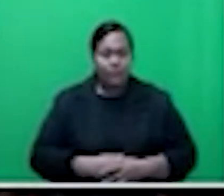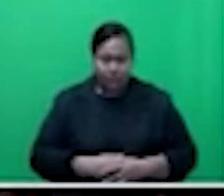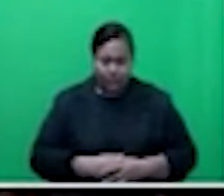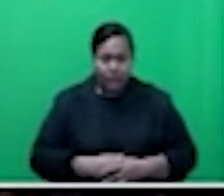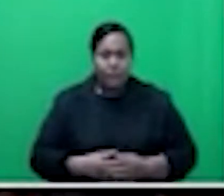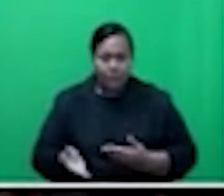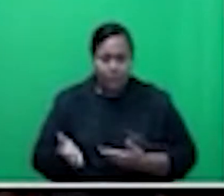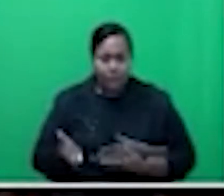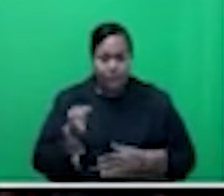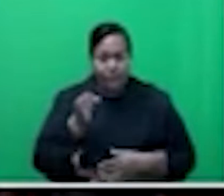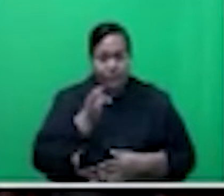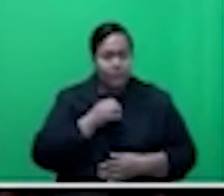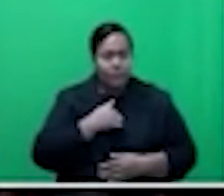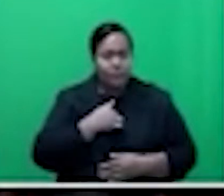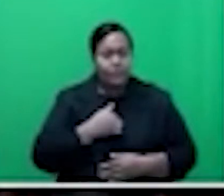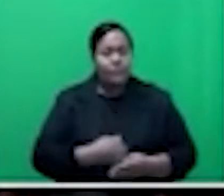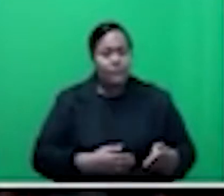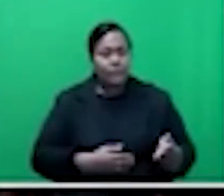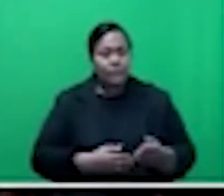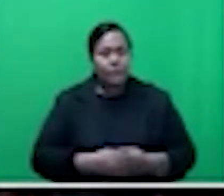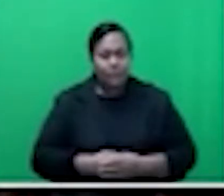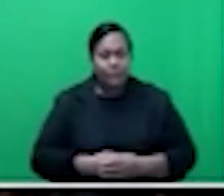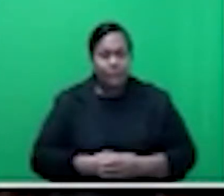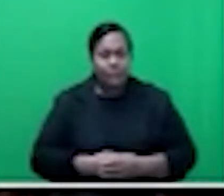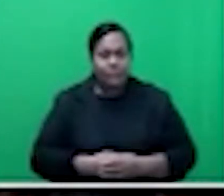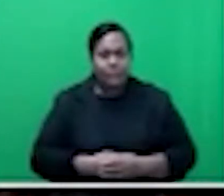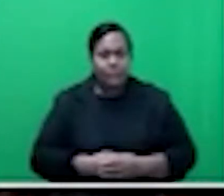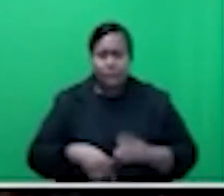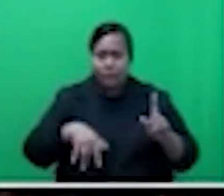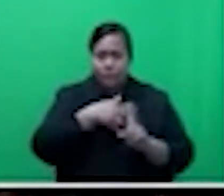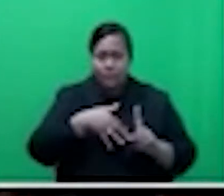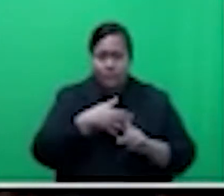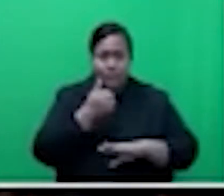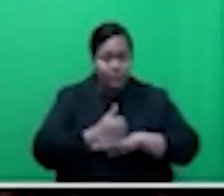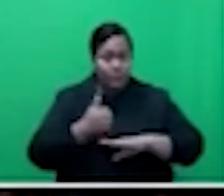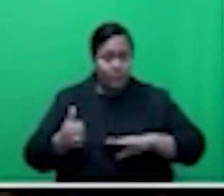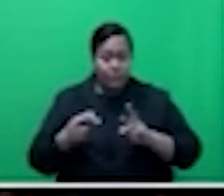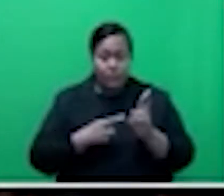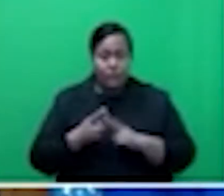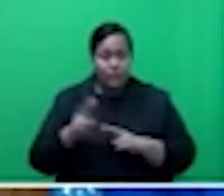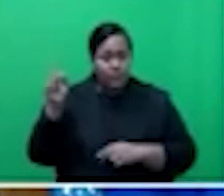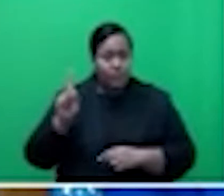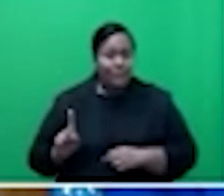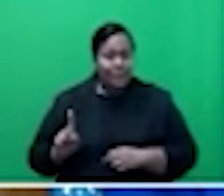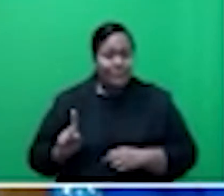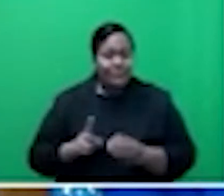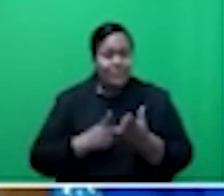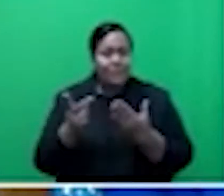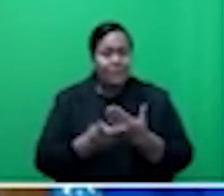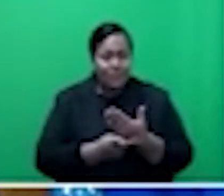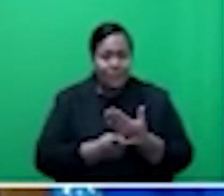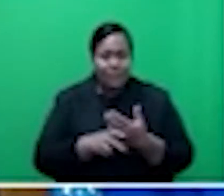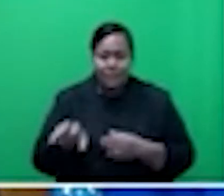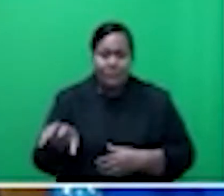delivered by the Honourable Philip. By way of background, the government rural electrification program has been delivered